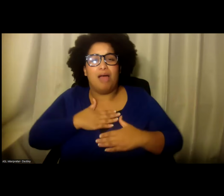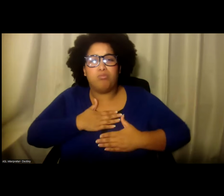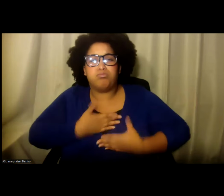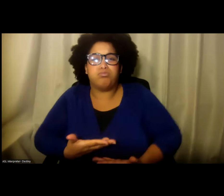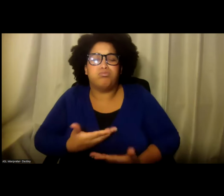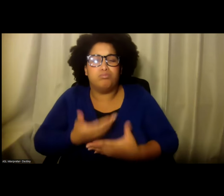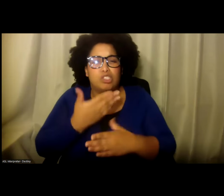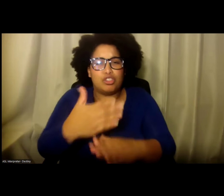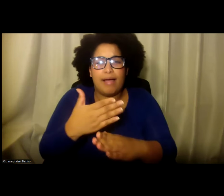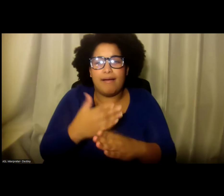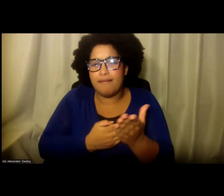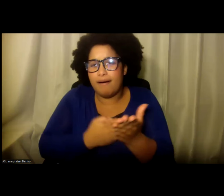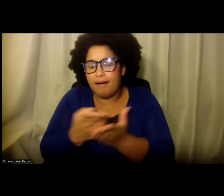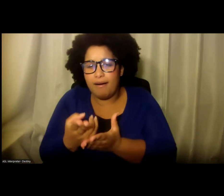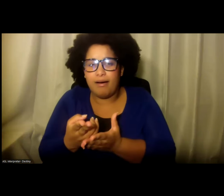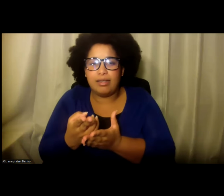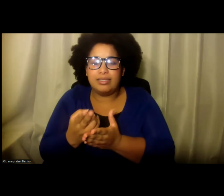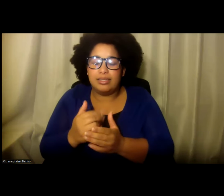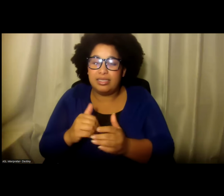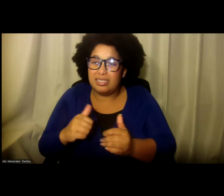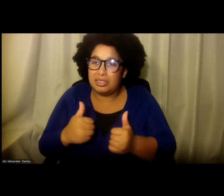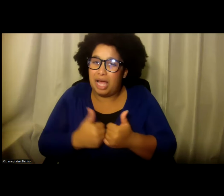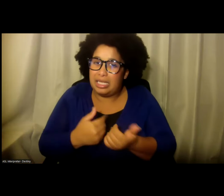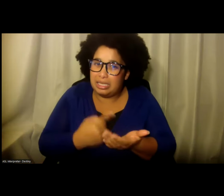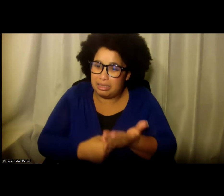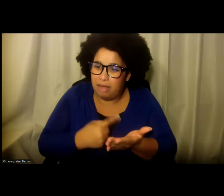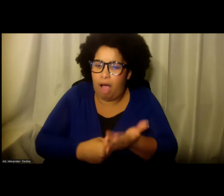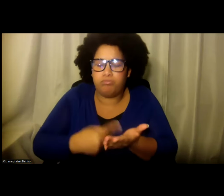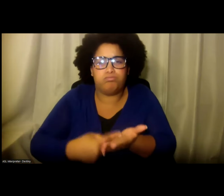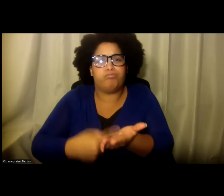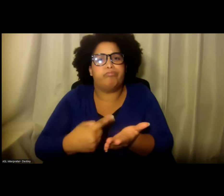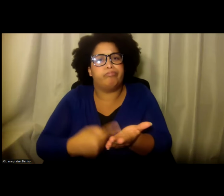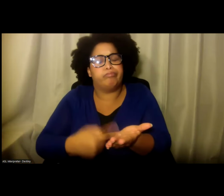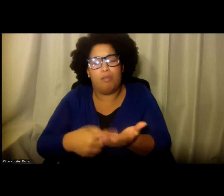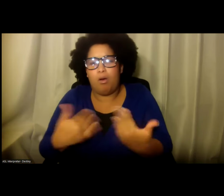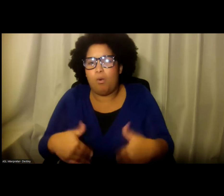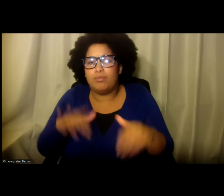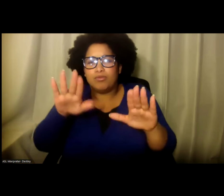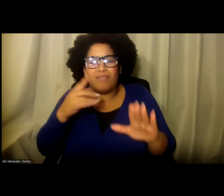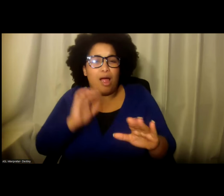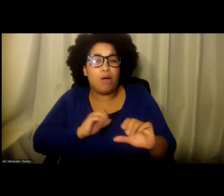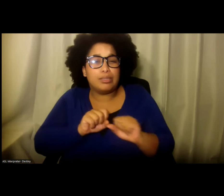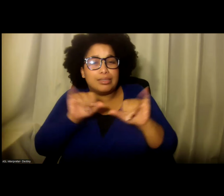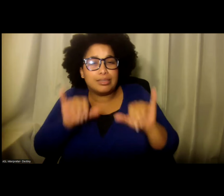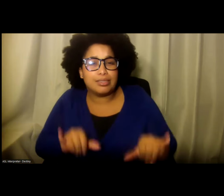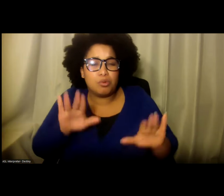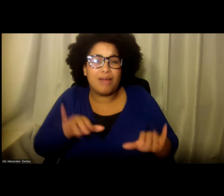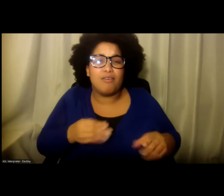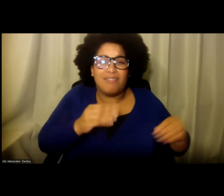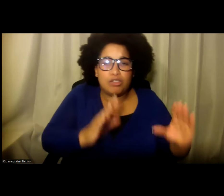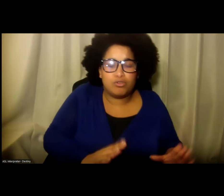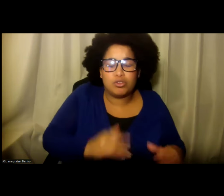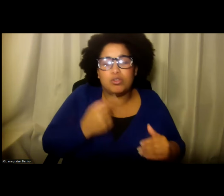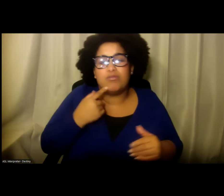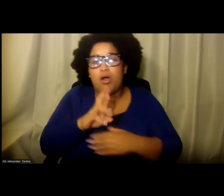be open, be honest, have those difficult discussions has been great for our system, great for vendors, great for regional centers, great